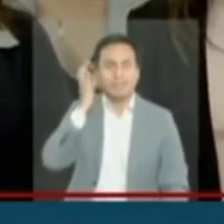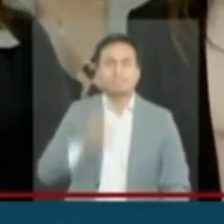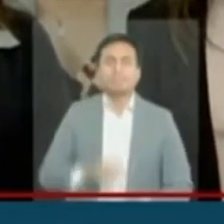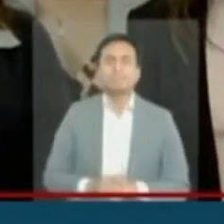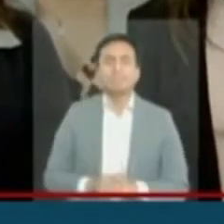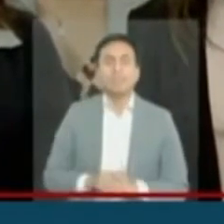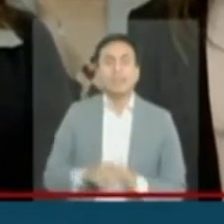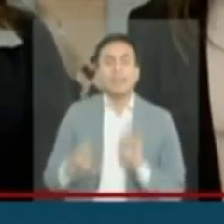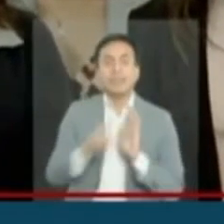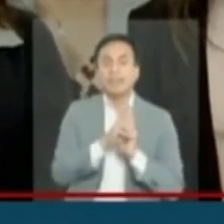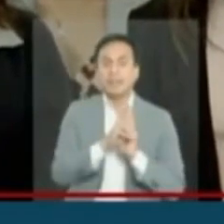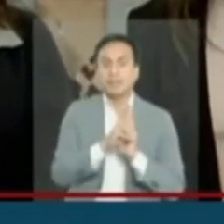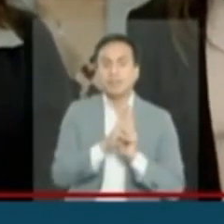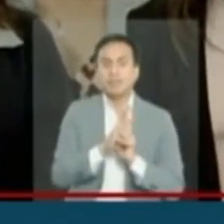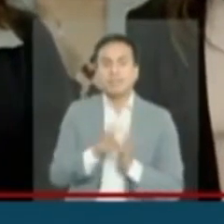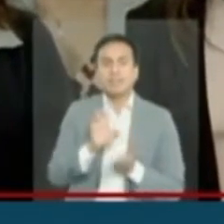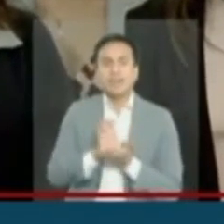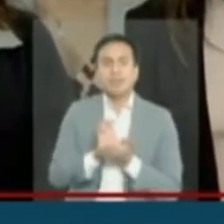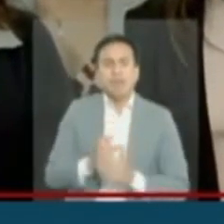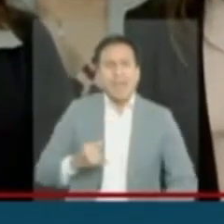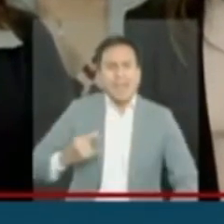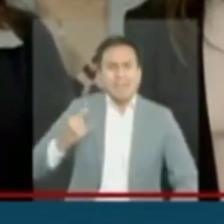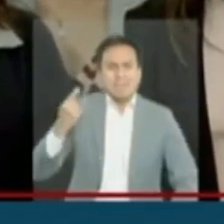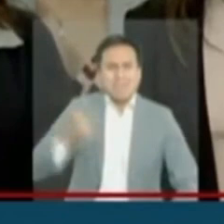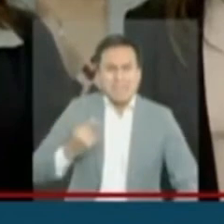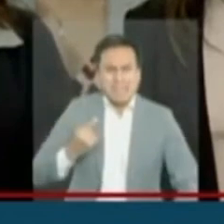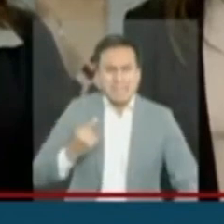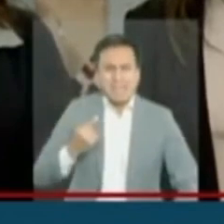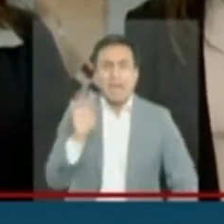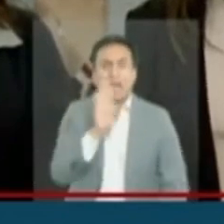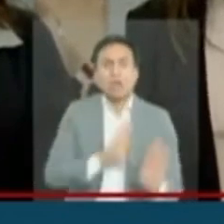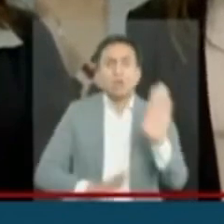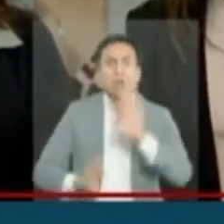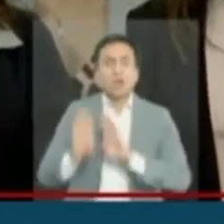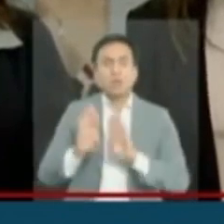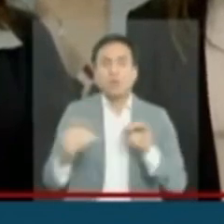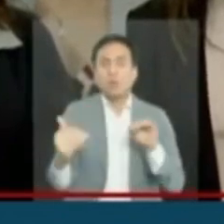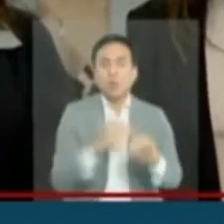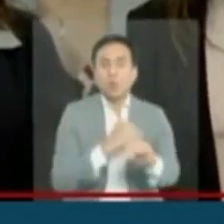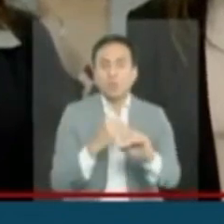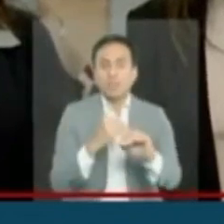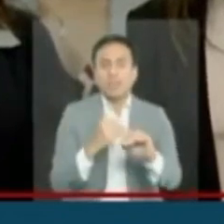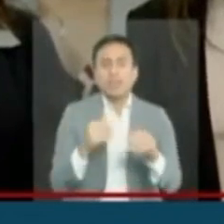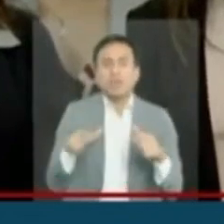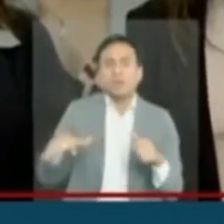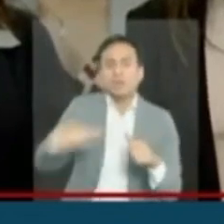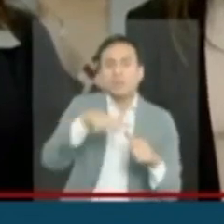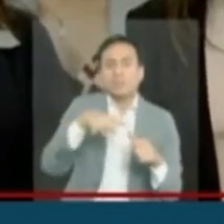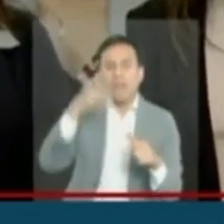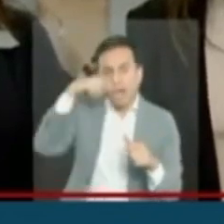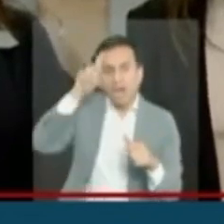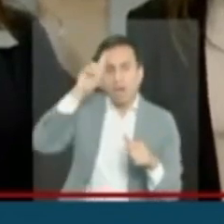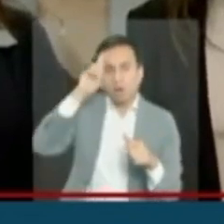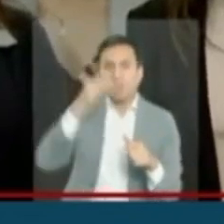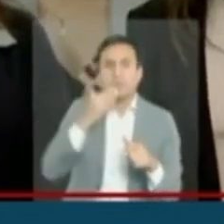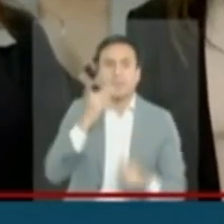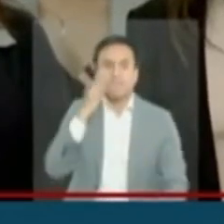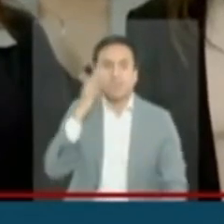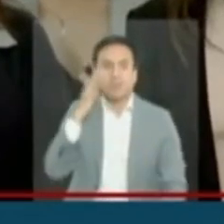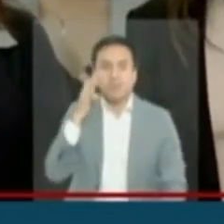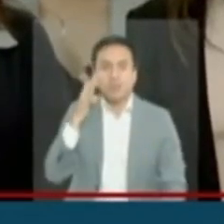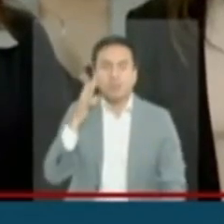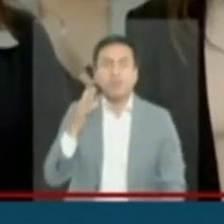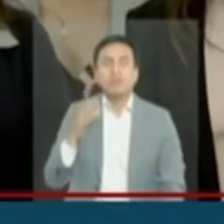emergency for the protection of the routes along the Arauco and Biobío provinces in the Araucanía